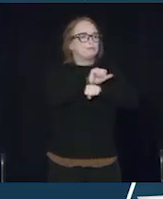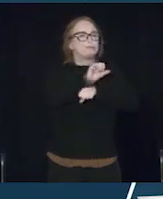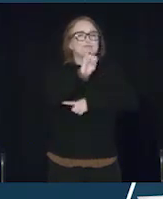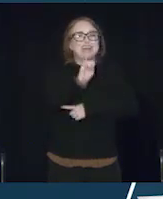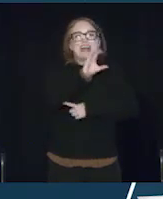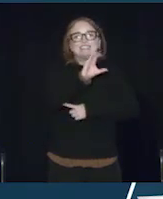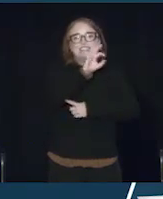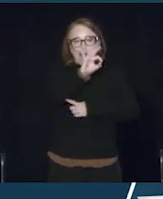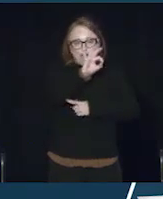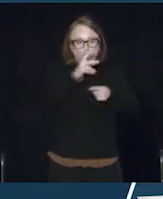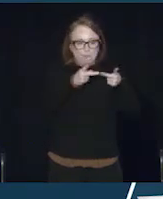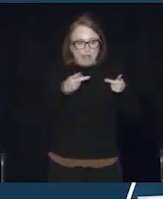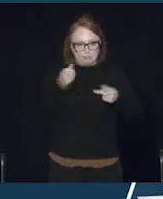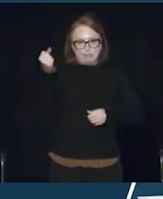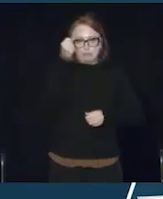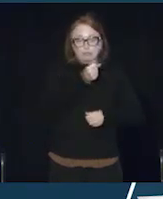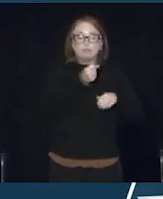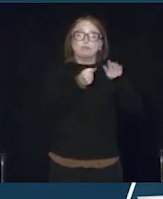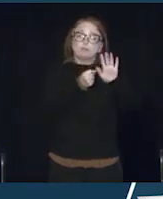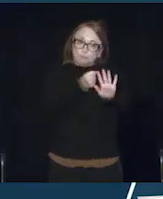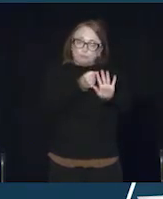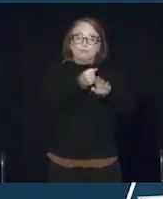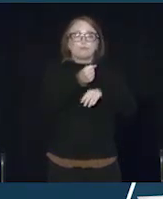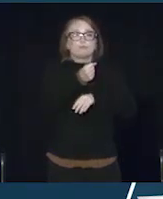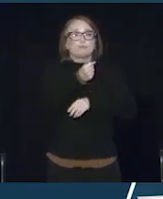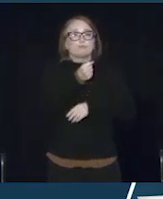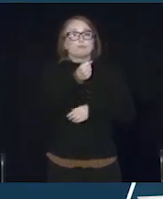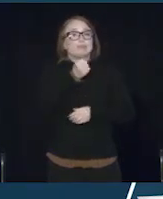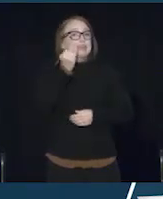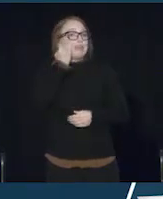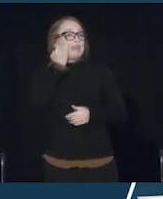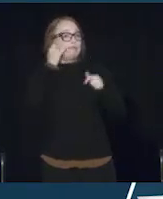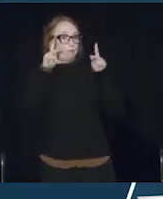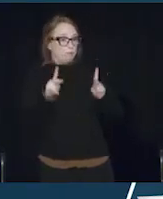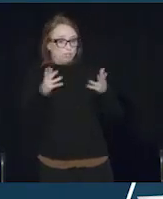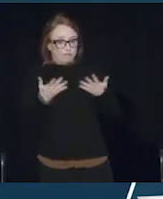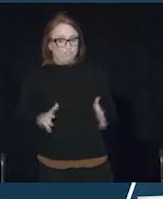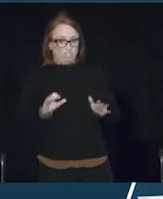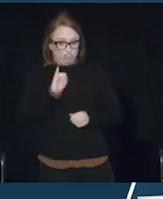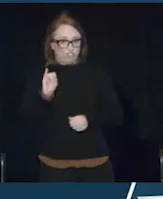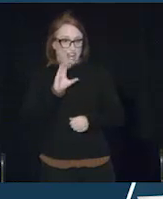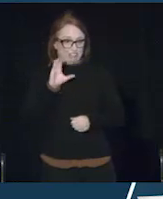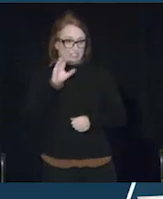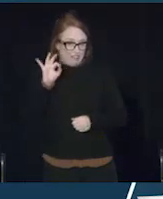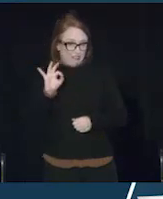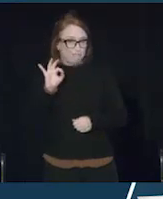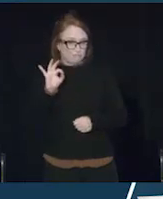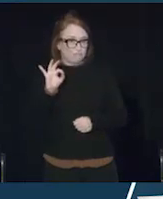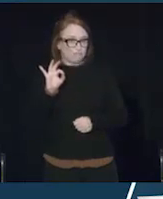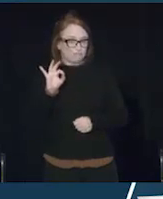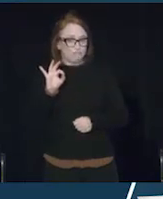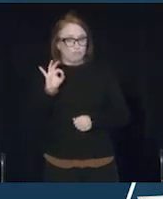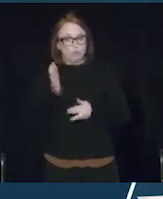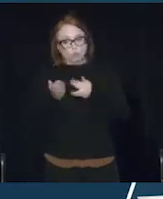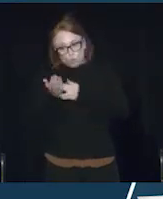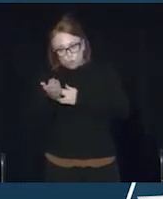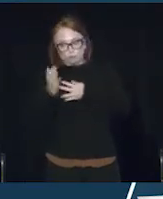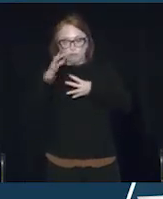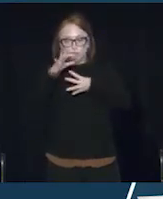ICF placement. Now, I do know, though, that if a person who is in an ICF, through the choice